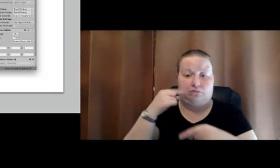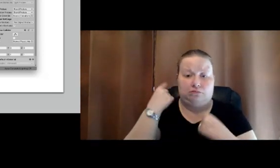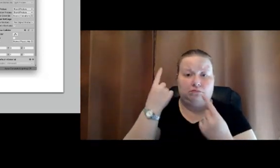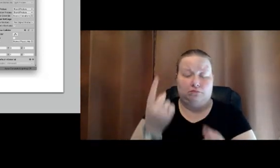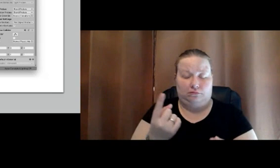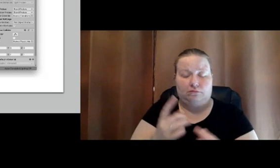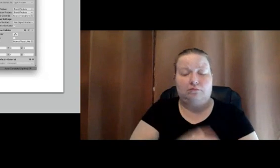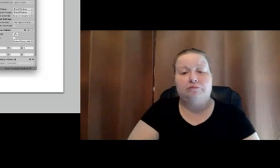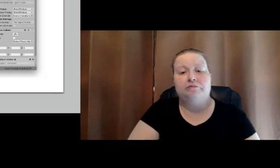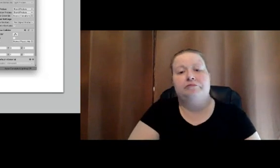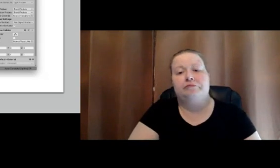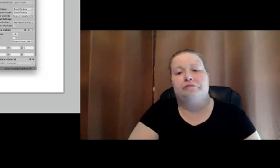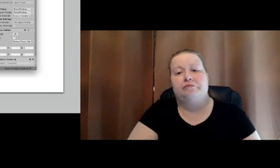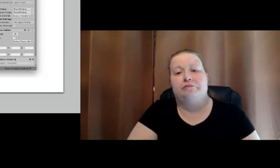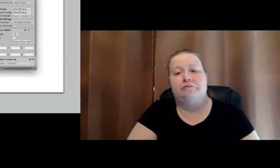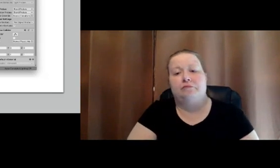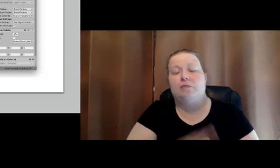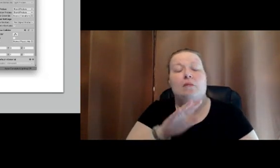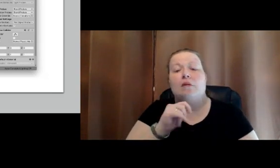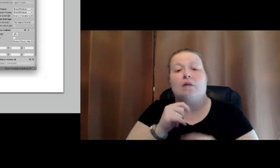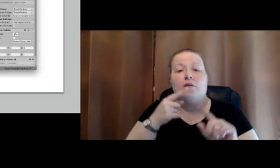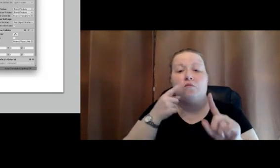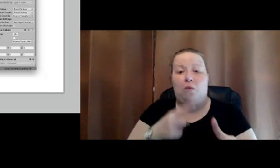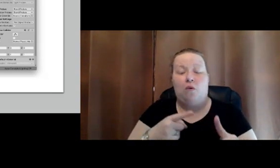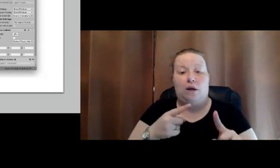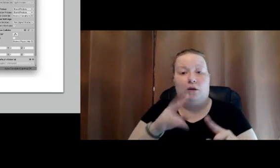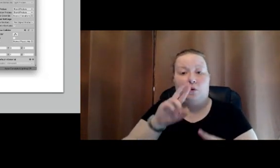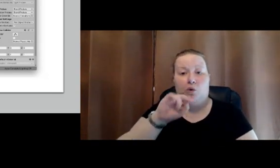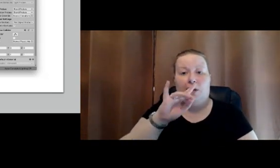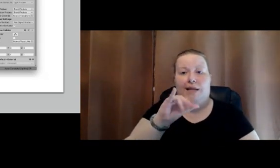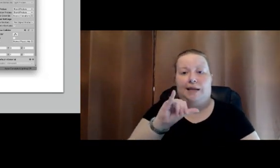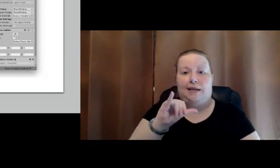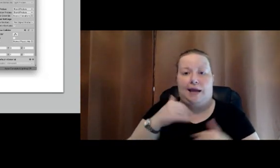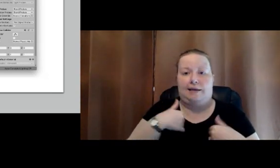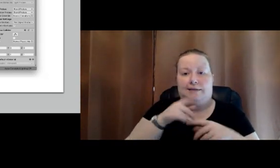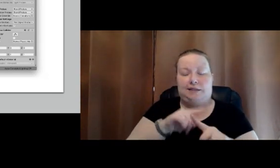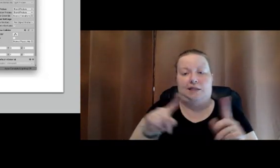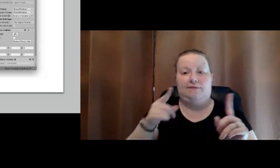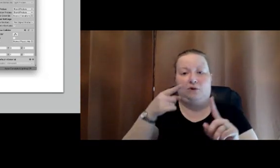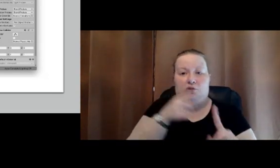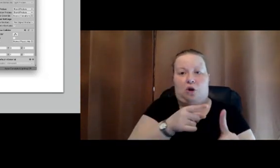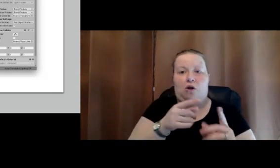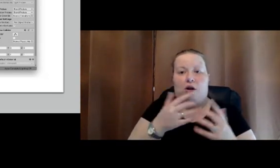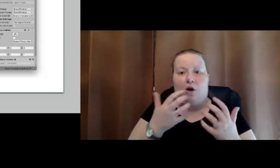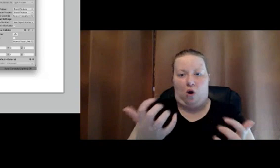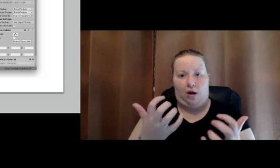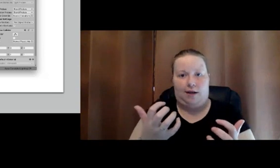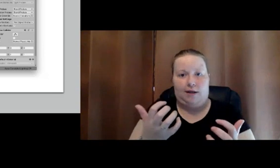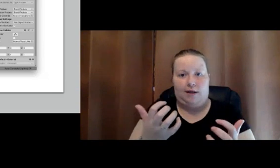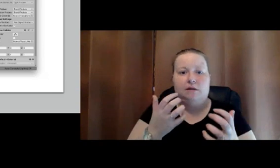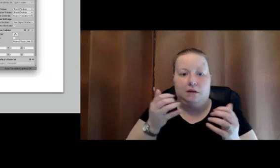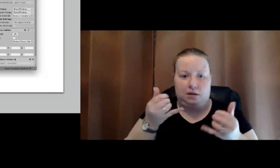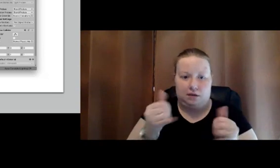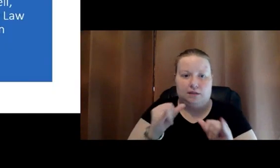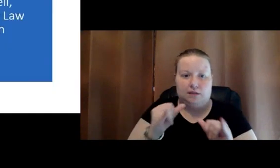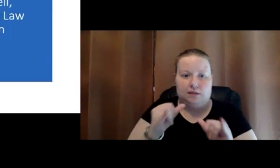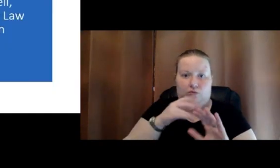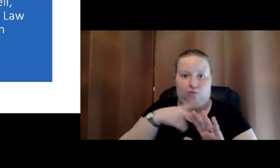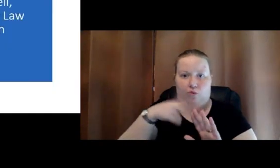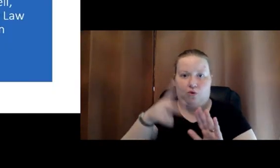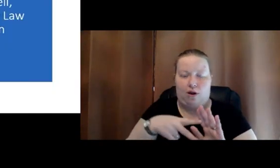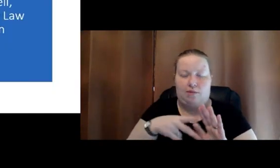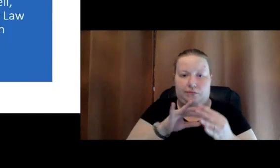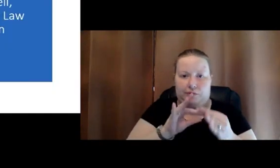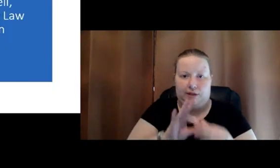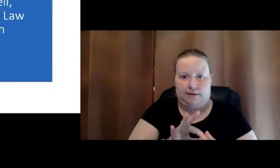point is, an environment like Unity caters to a different target audience that is still very much so programming related. And